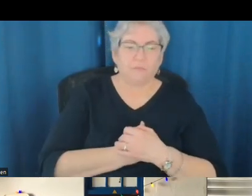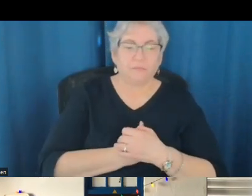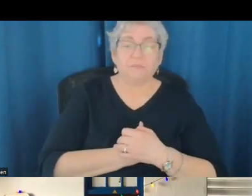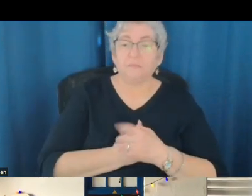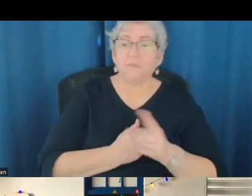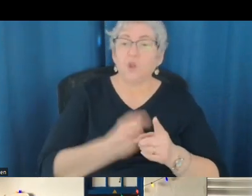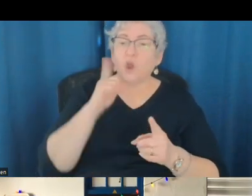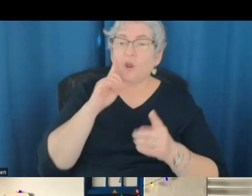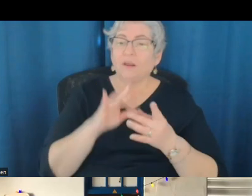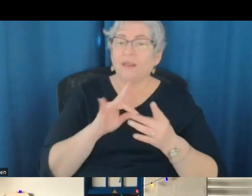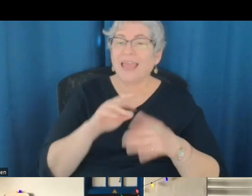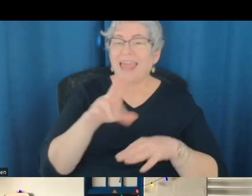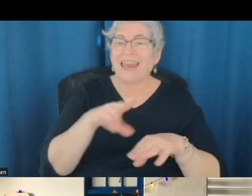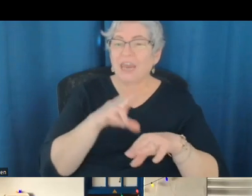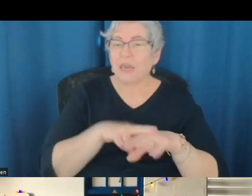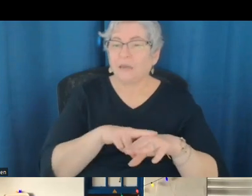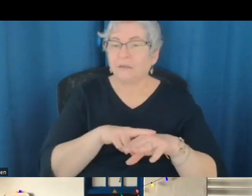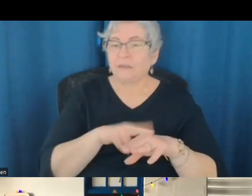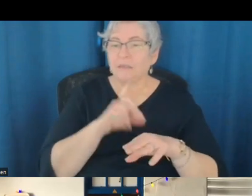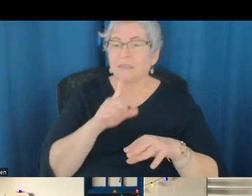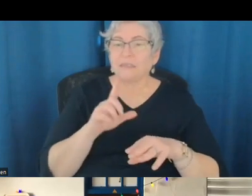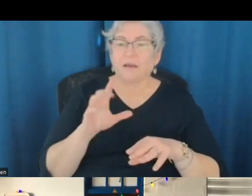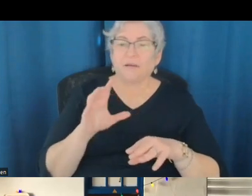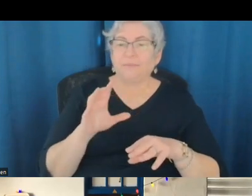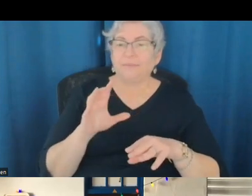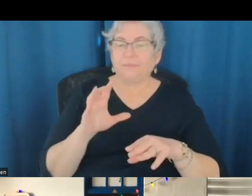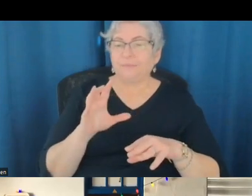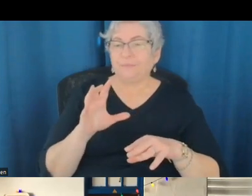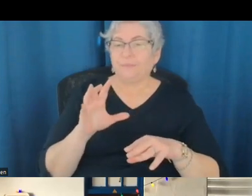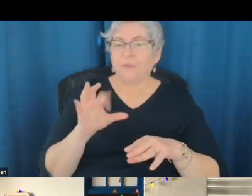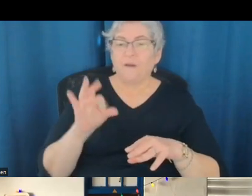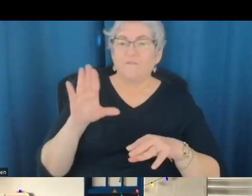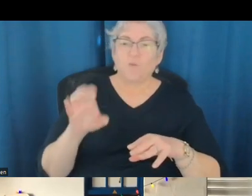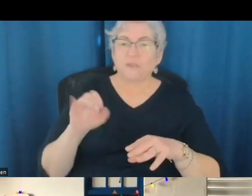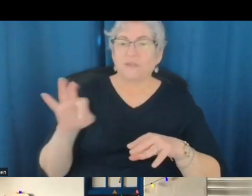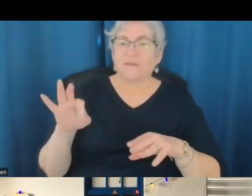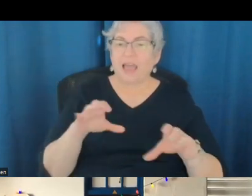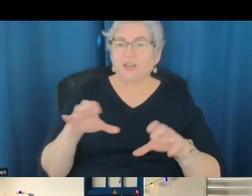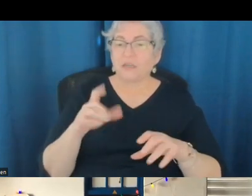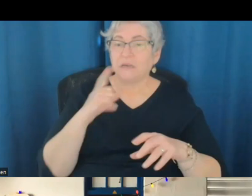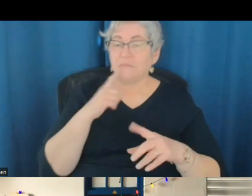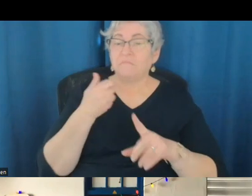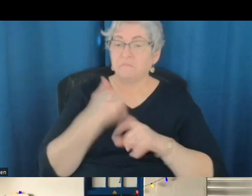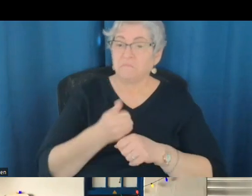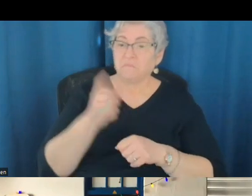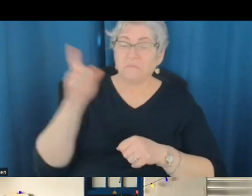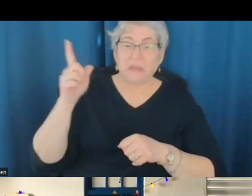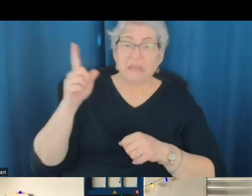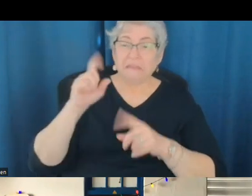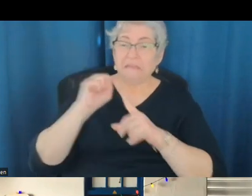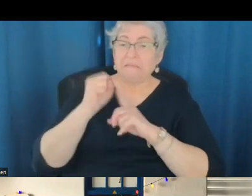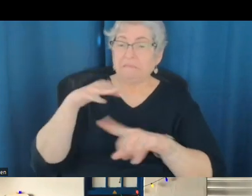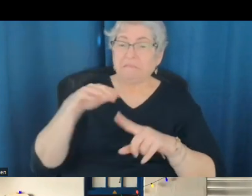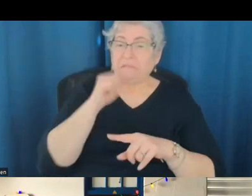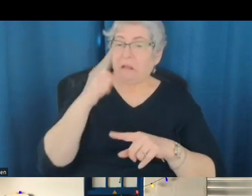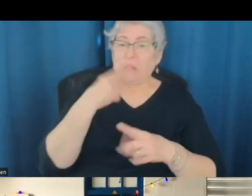Have you heard the phrase "nature abhors a vacuum"? As it applies to gardening, it means that unless the conditions are truly unfavorable,